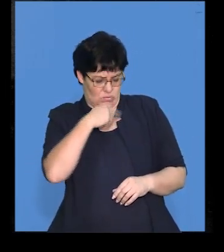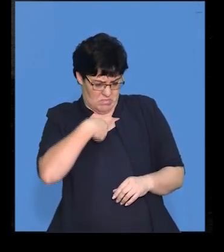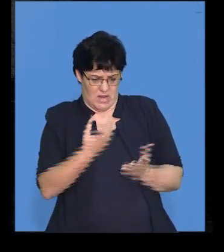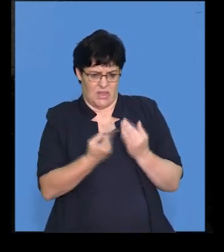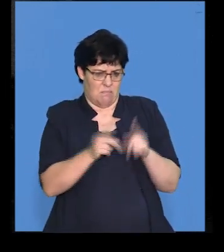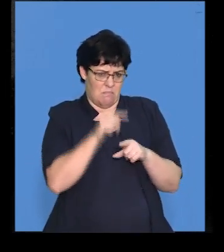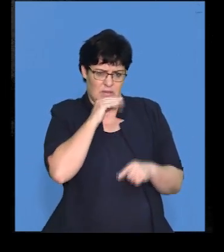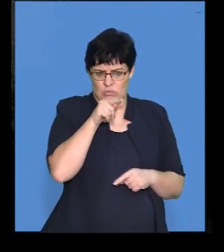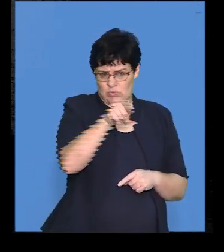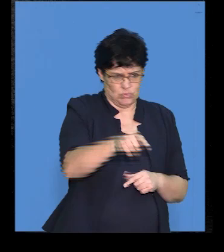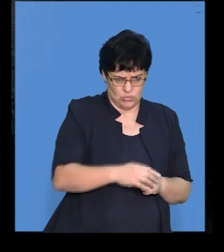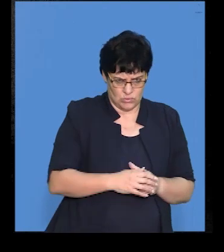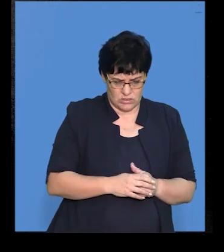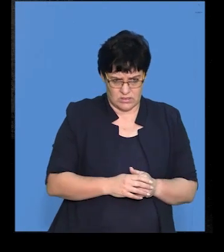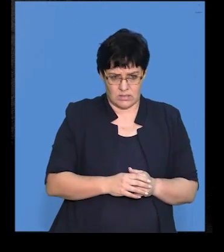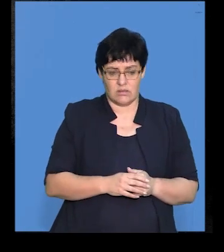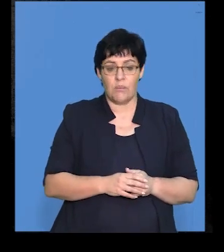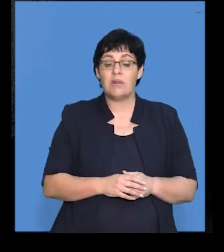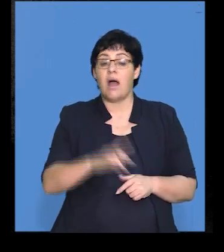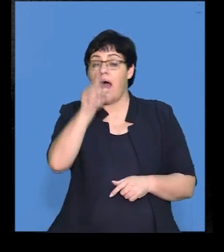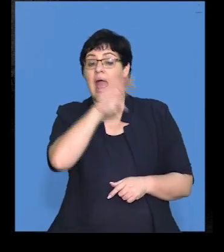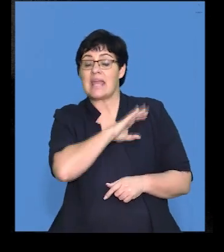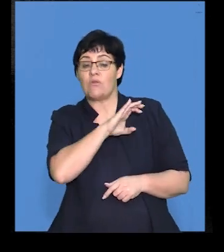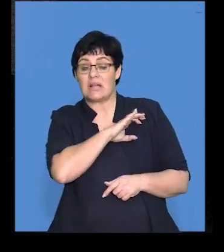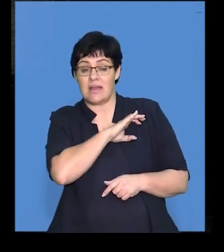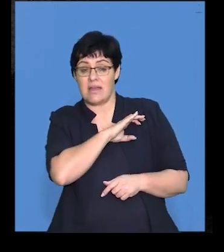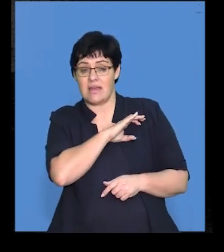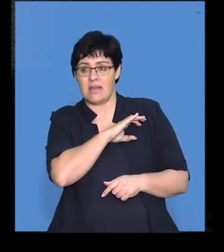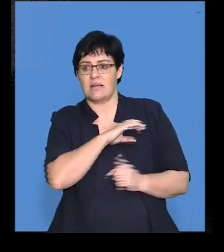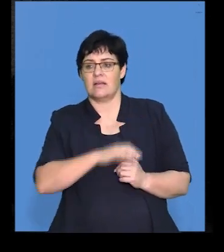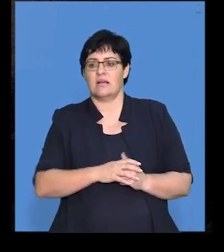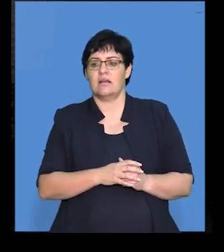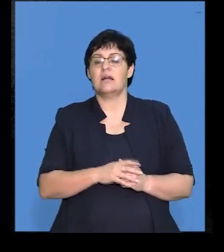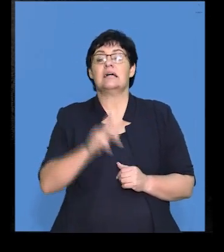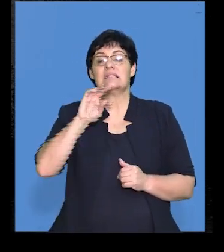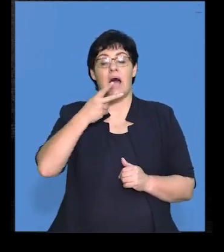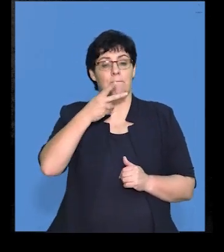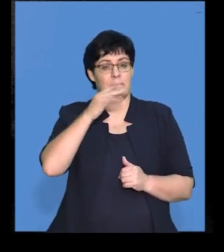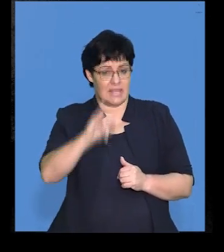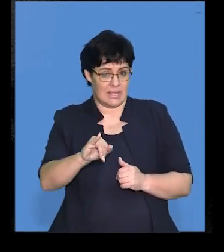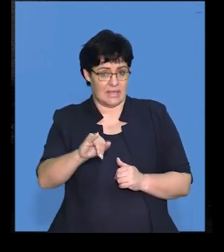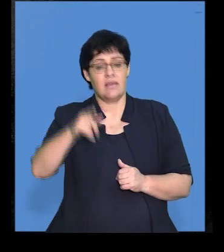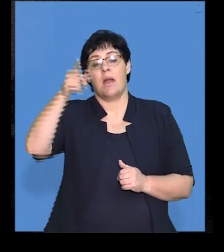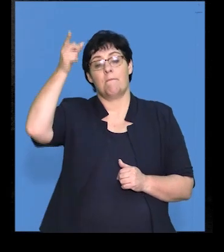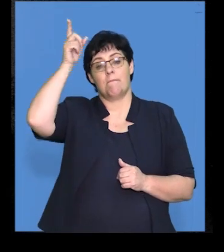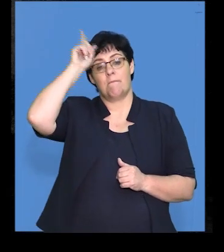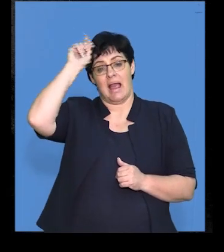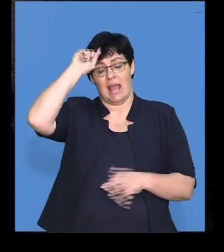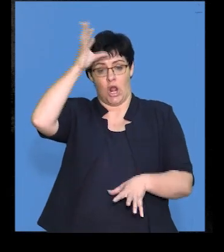to you. Now, what you need to recognize with these characters is that obviously Tammy is a